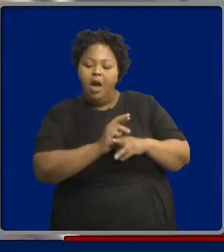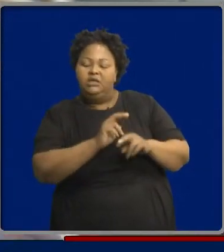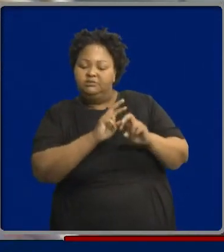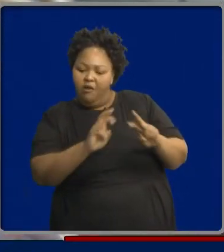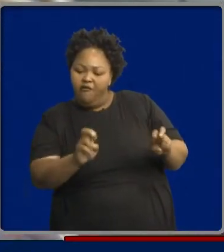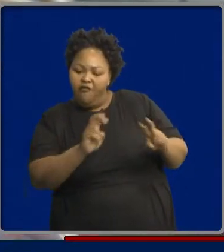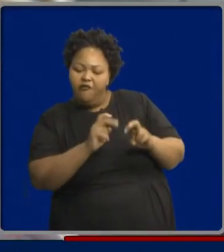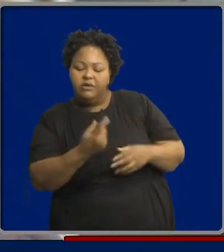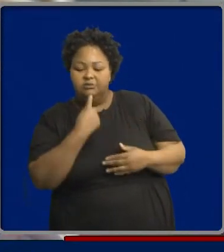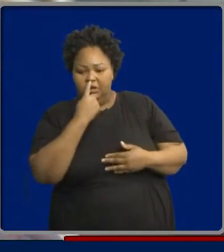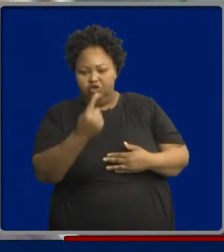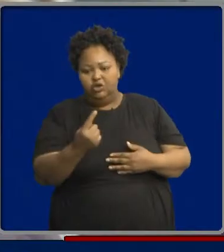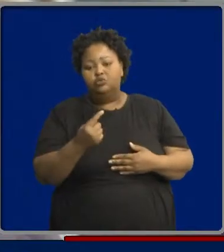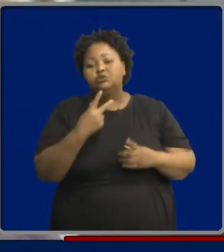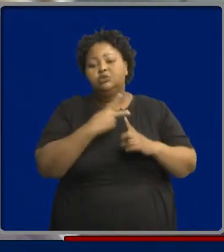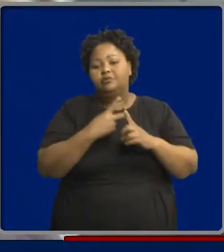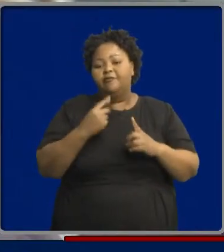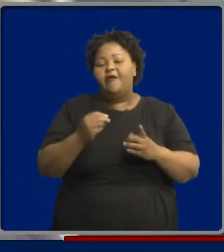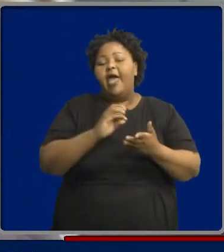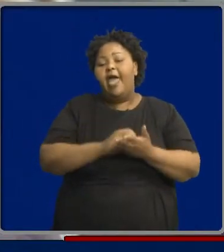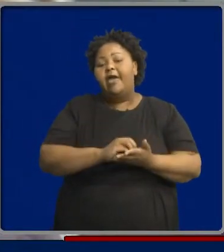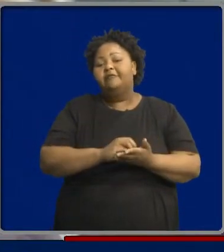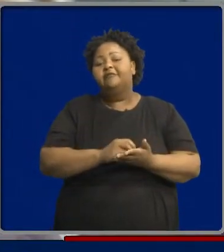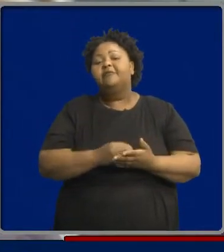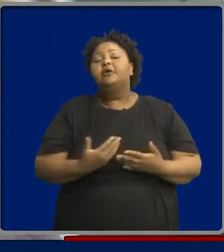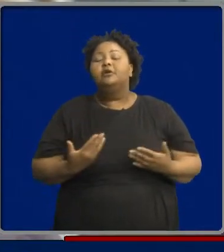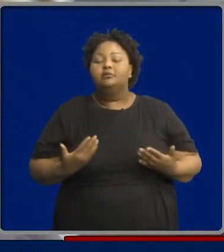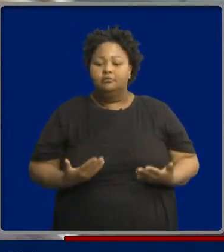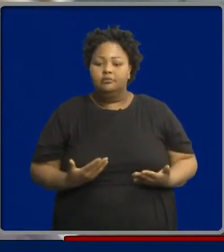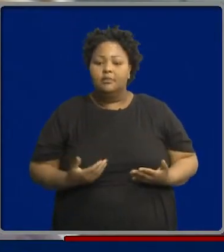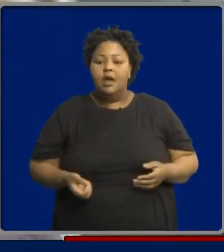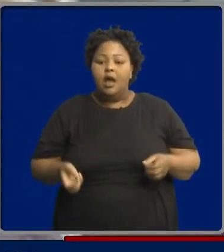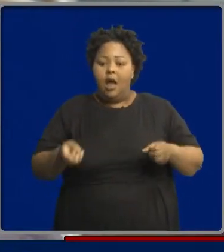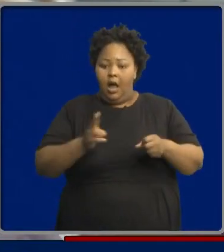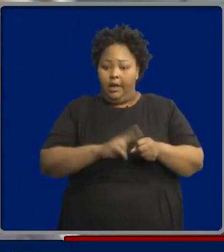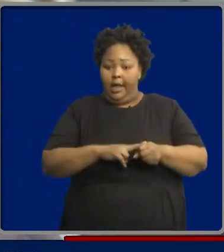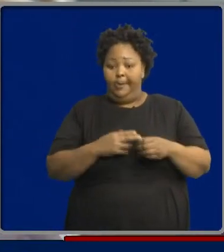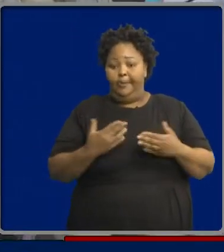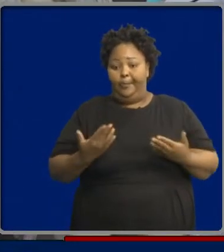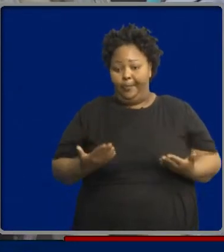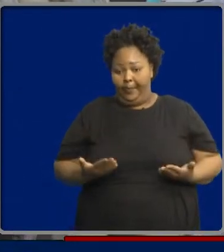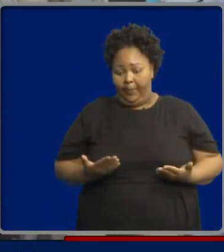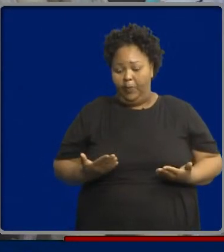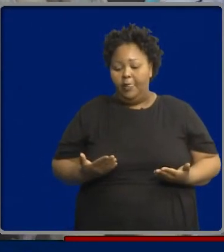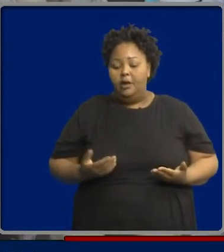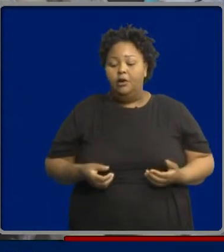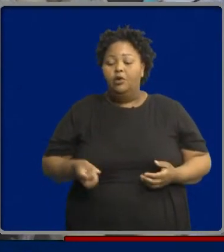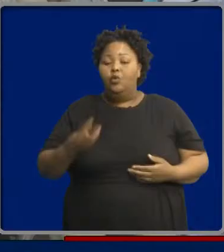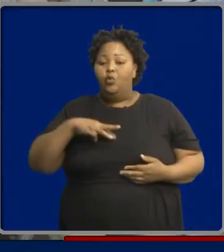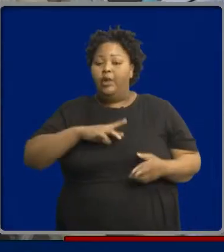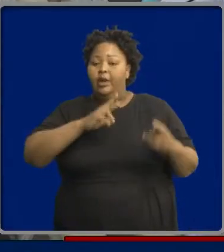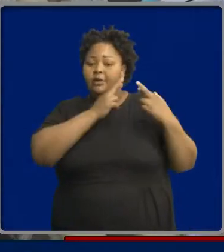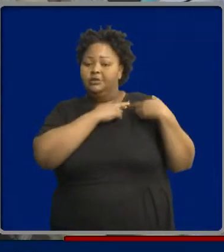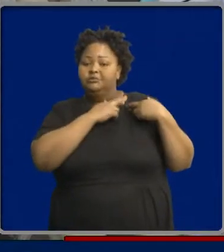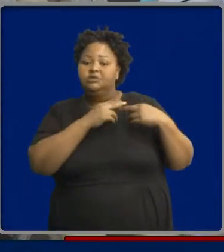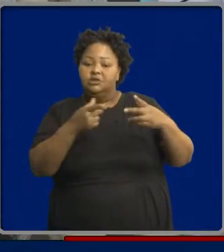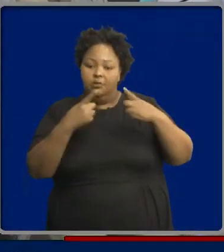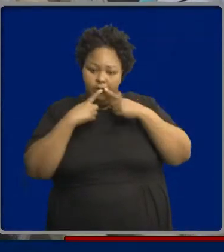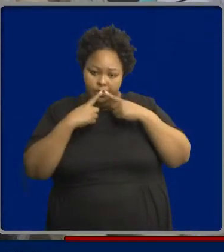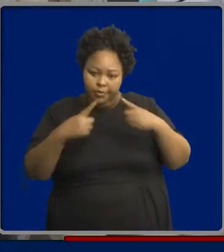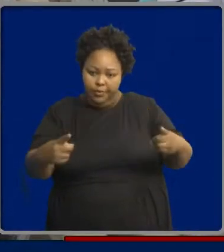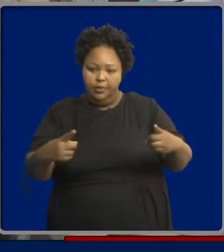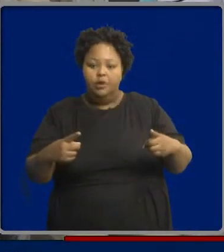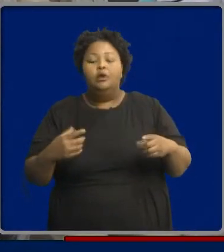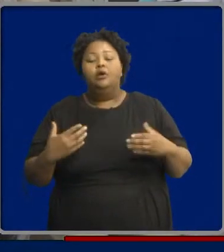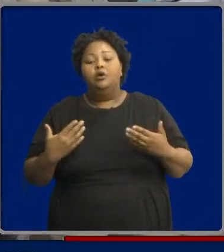immunization, and give more information on the vaccines that are available in the country. So I would